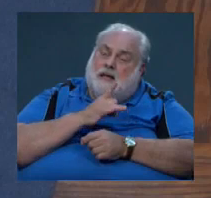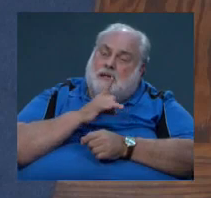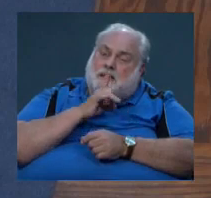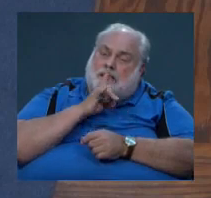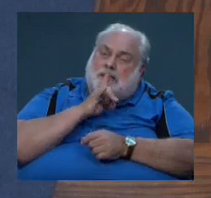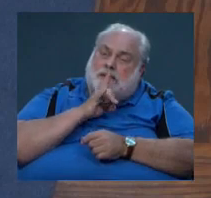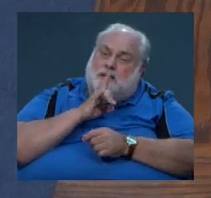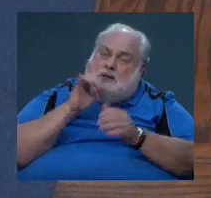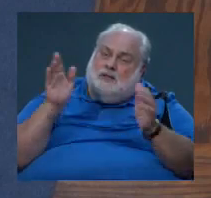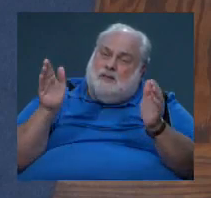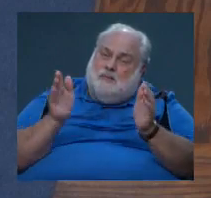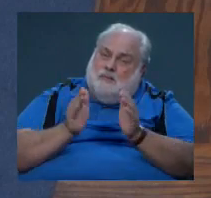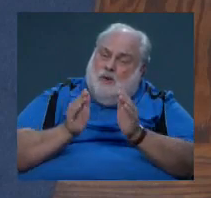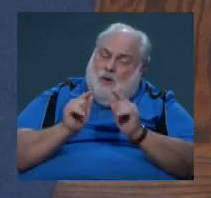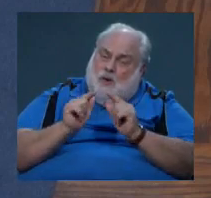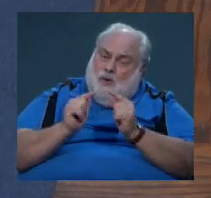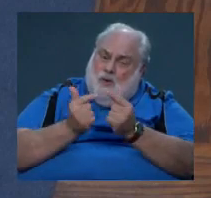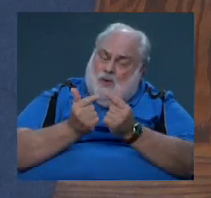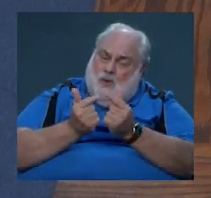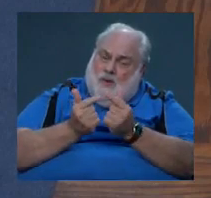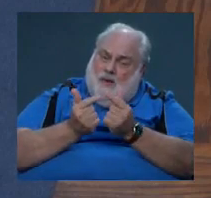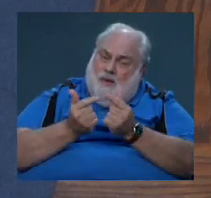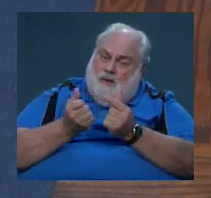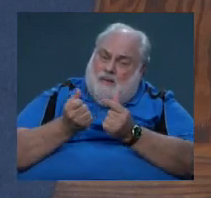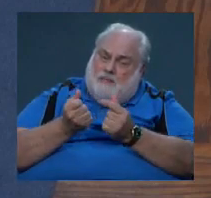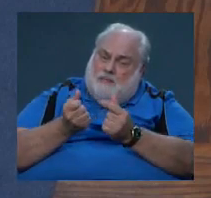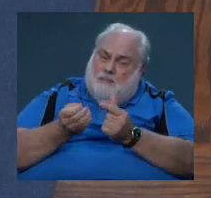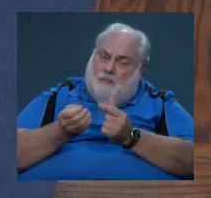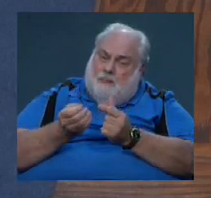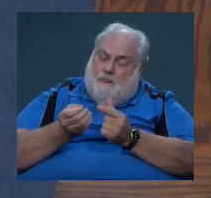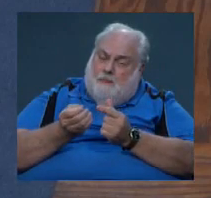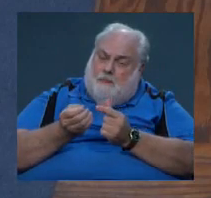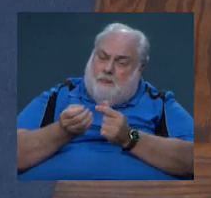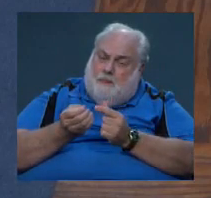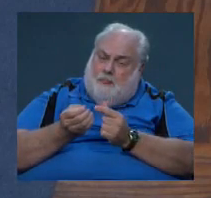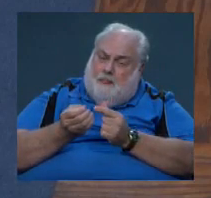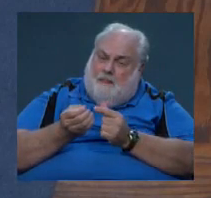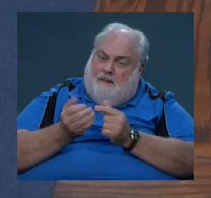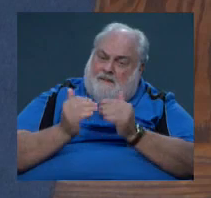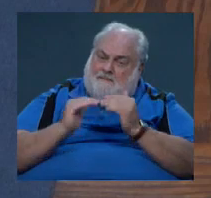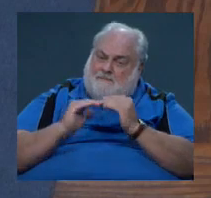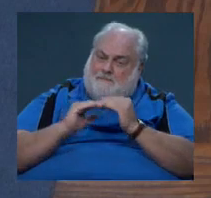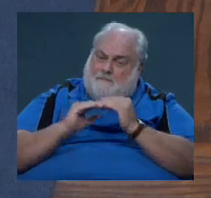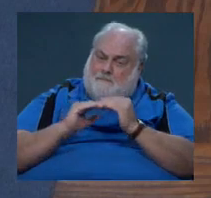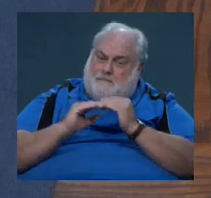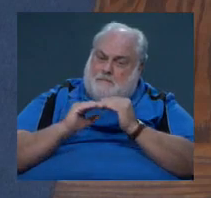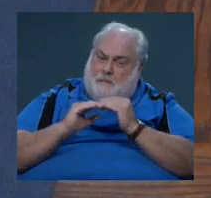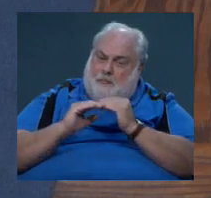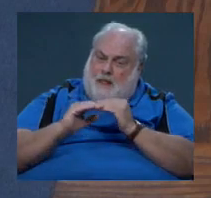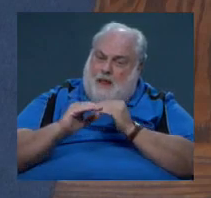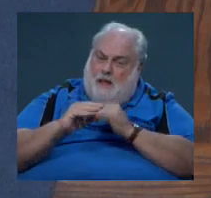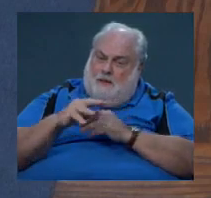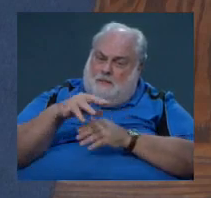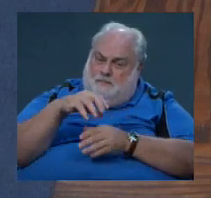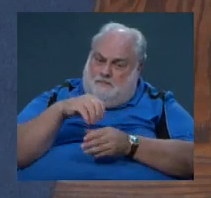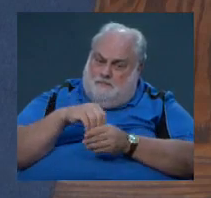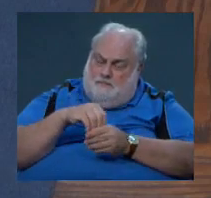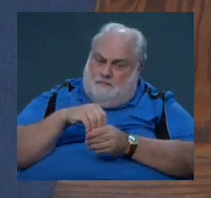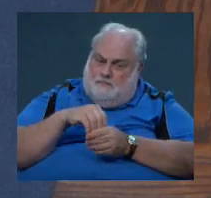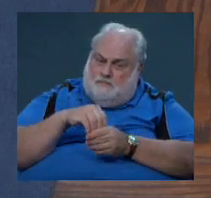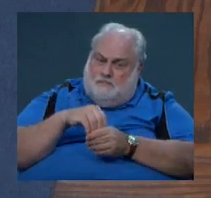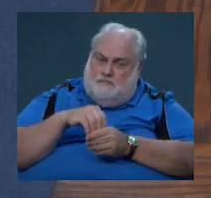with very small groups. And at that level of participation, it is